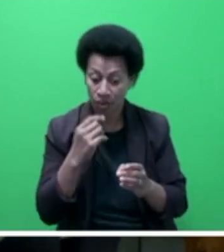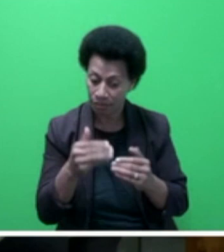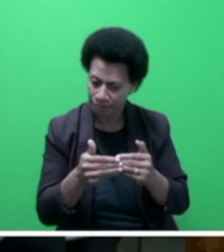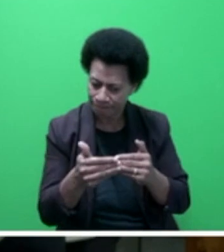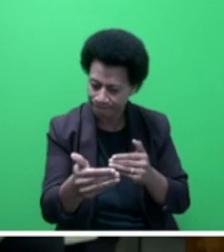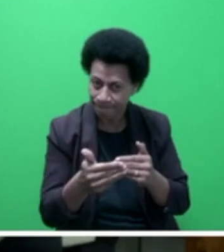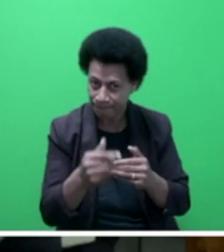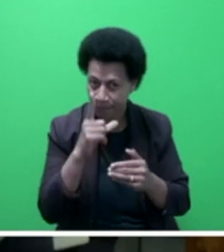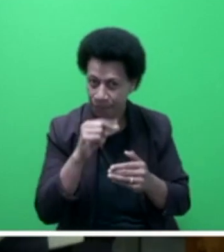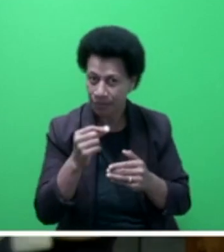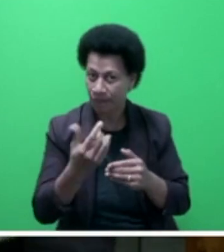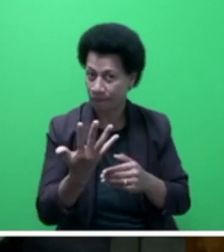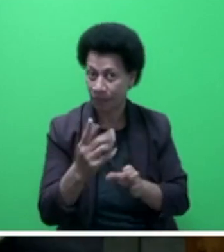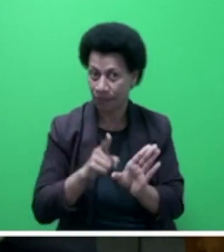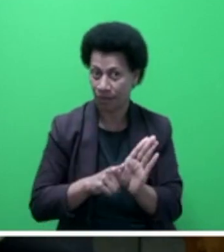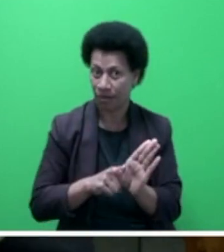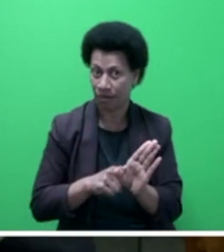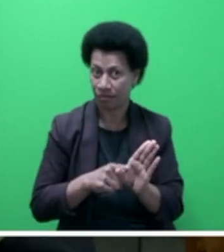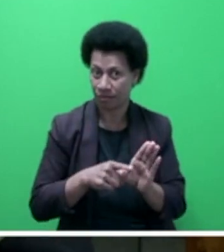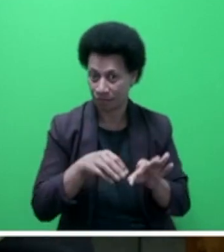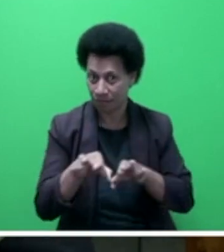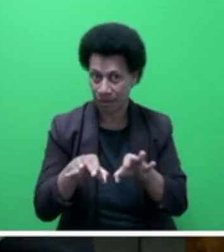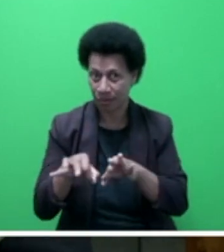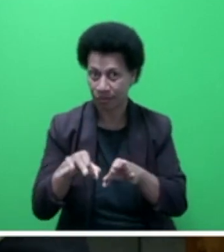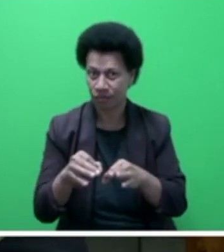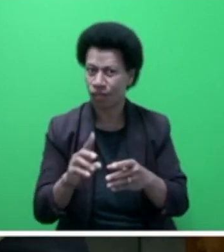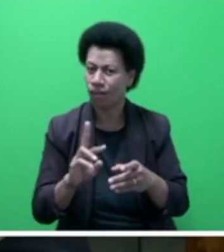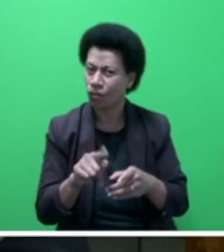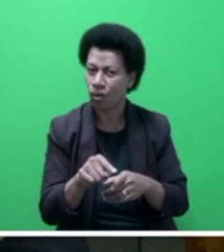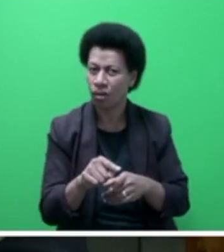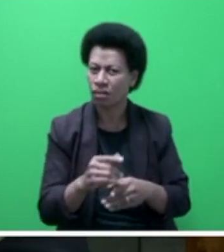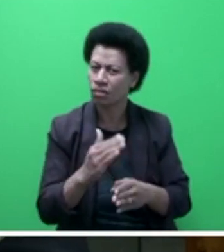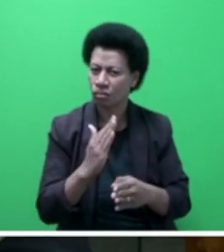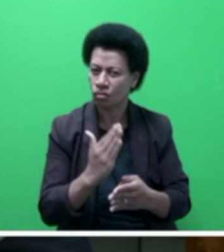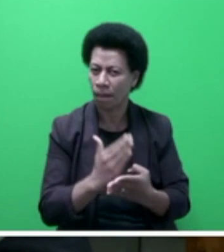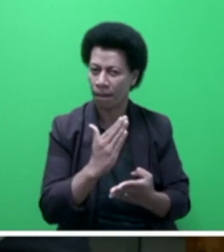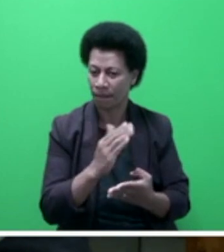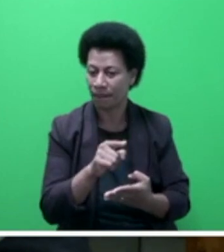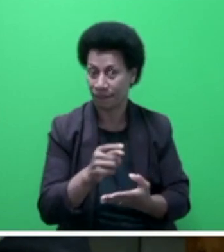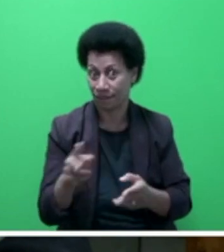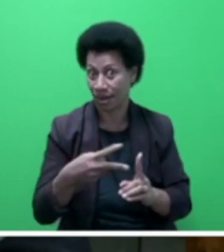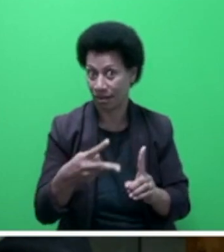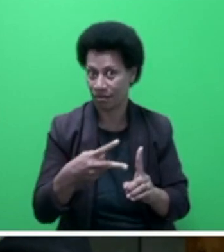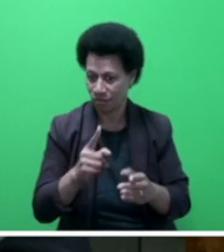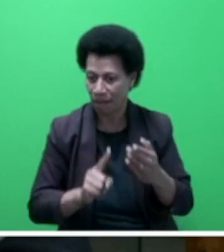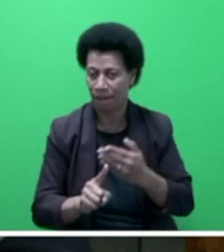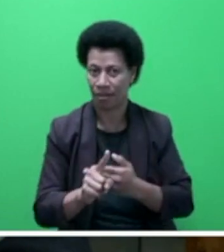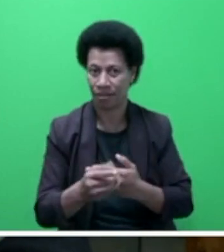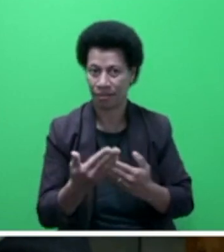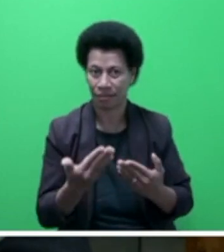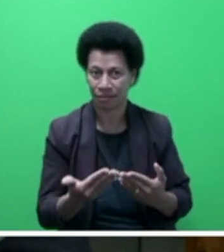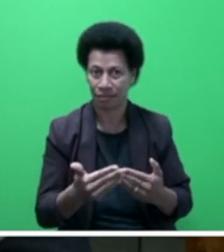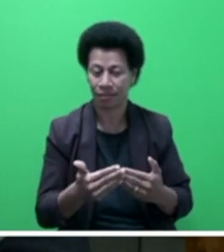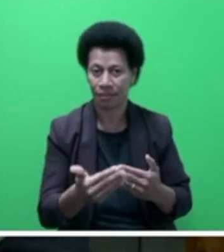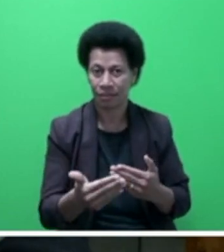and funded 5-year plan with an emphasis on stopping violence before it starts. The Gender Transformative Institutional Capacity